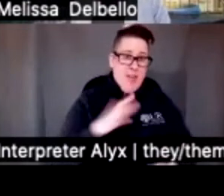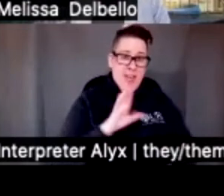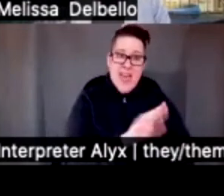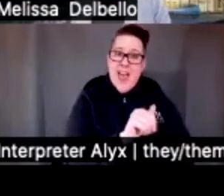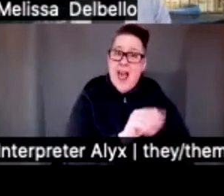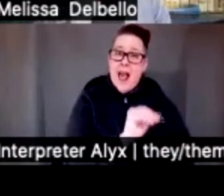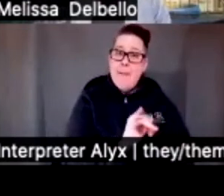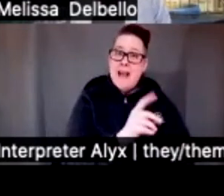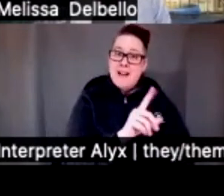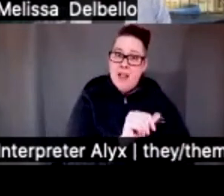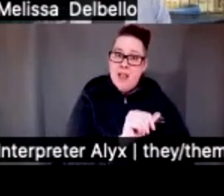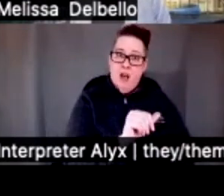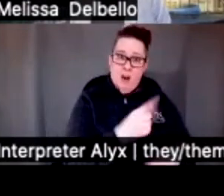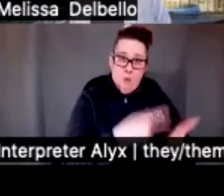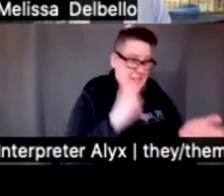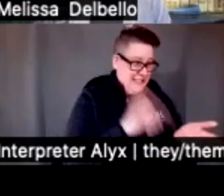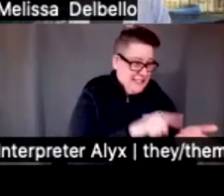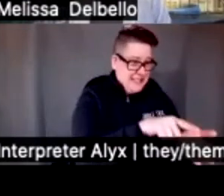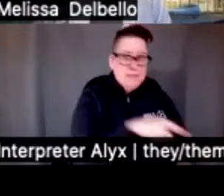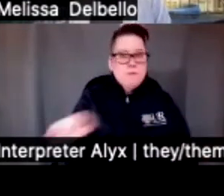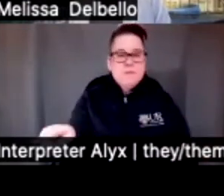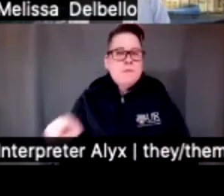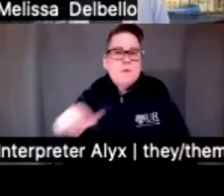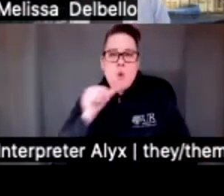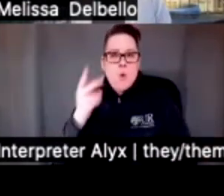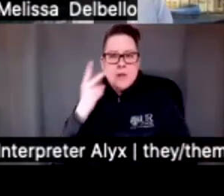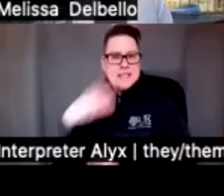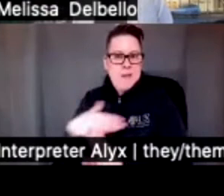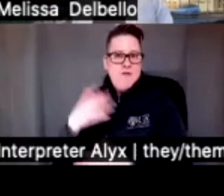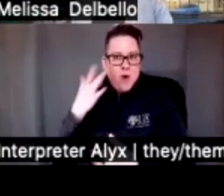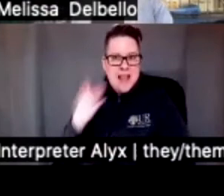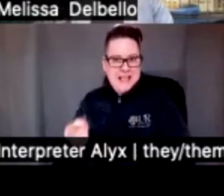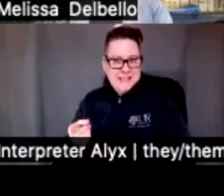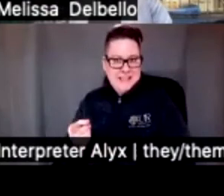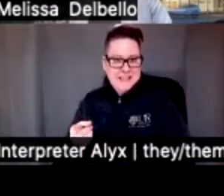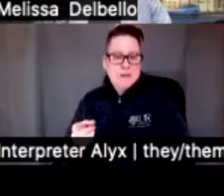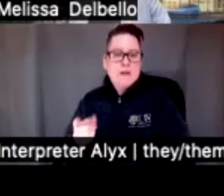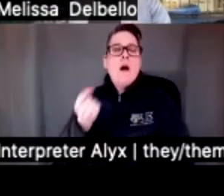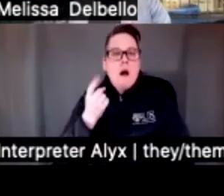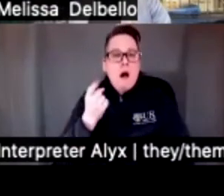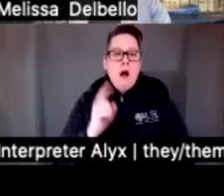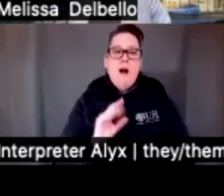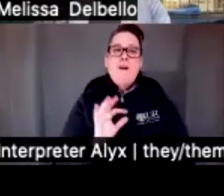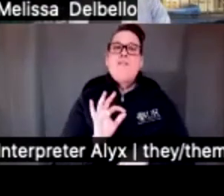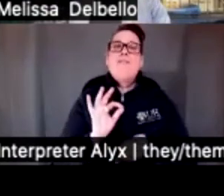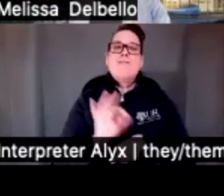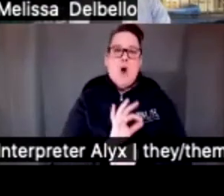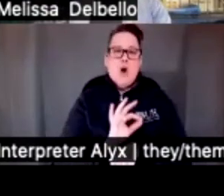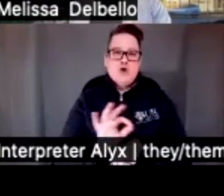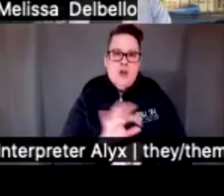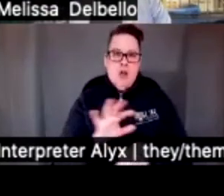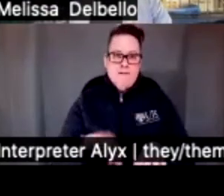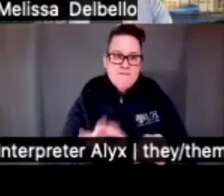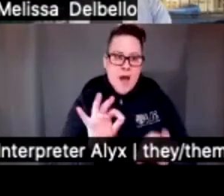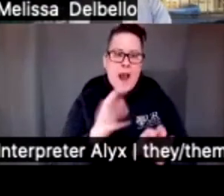are not present prior to onset of illness. However, when you look at functional findings and